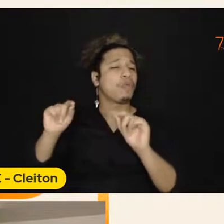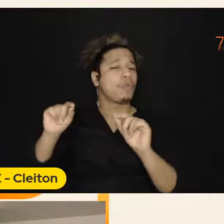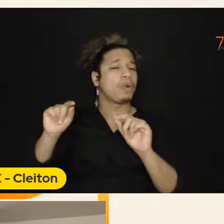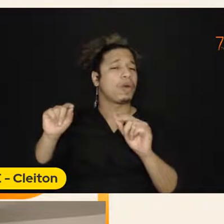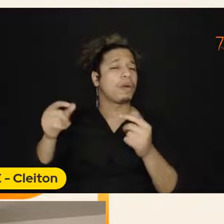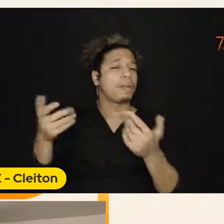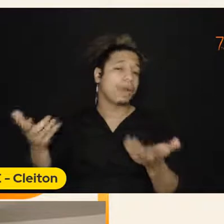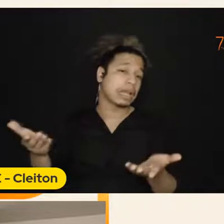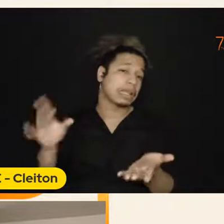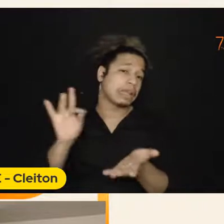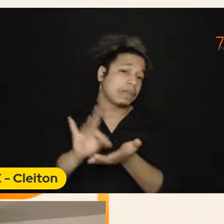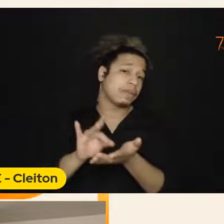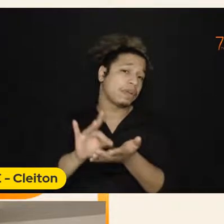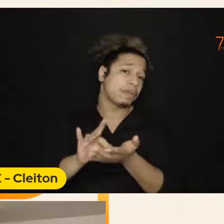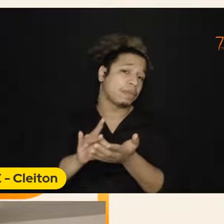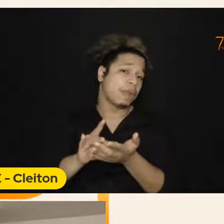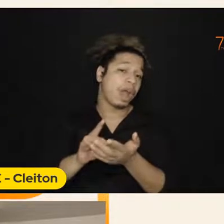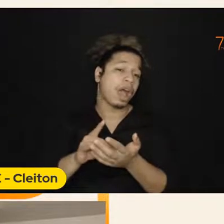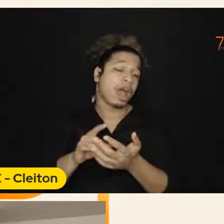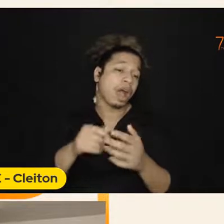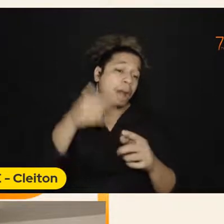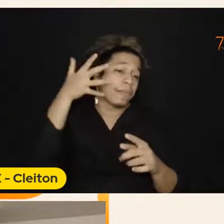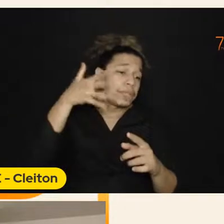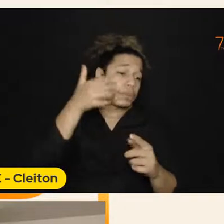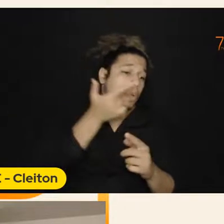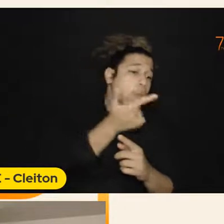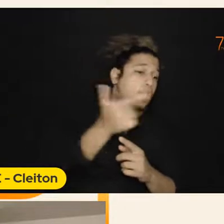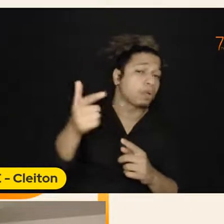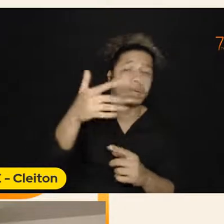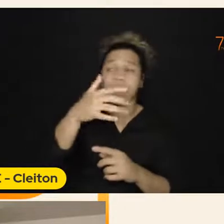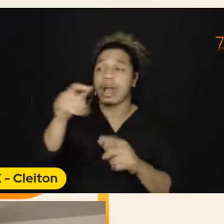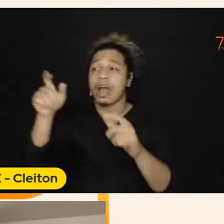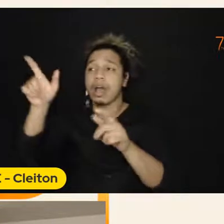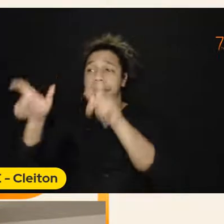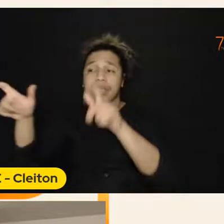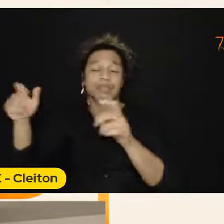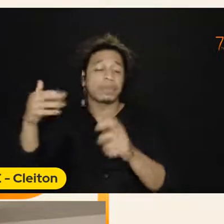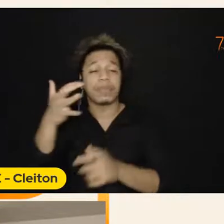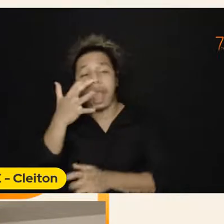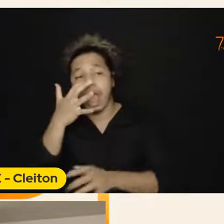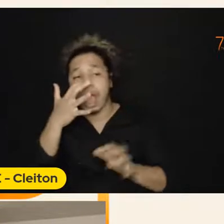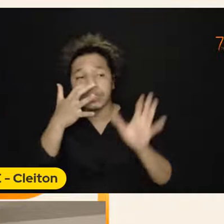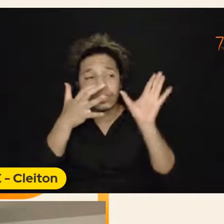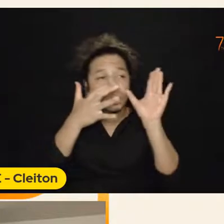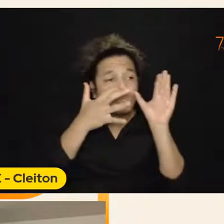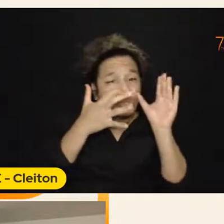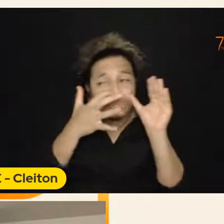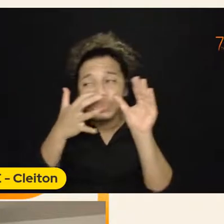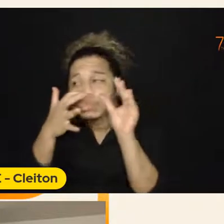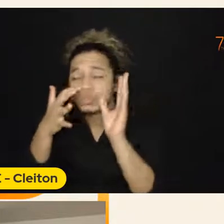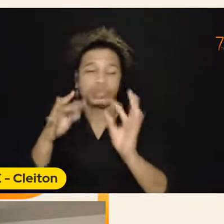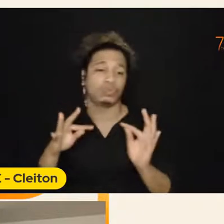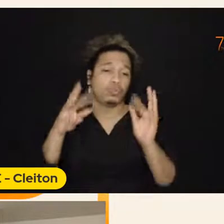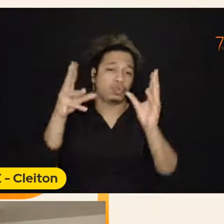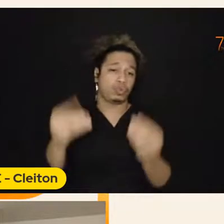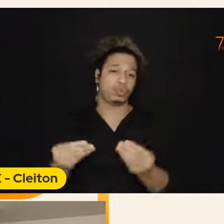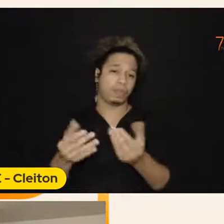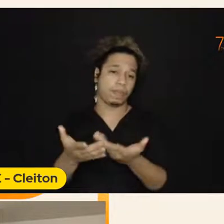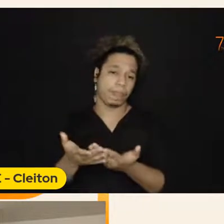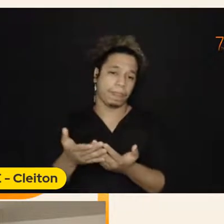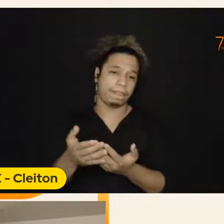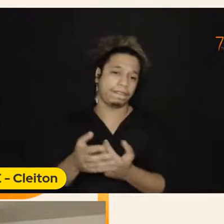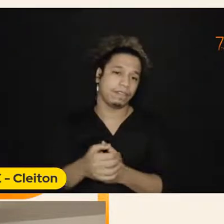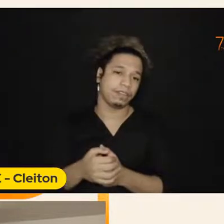the availability for the others' presentations. Okay, so that's why the talks, the recorded talks,